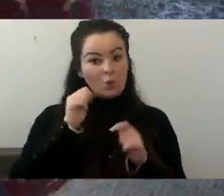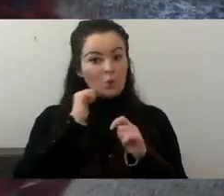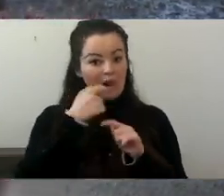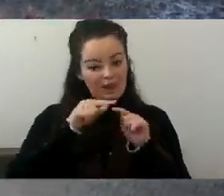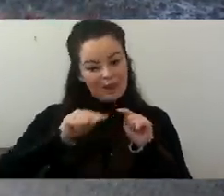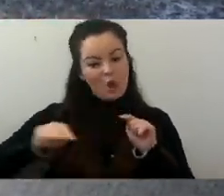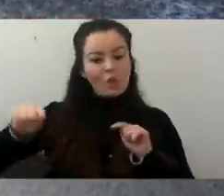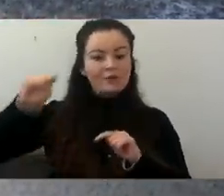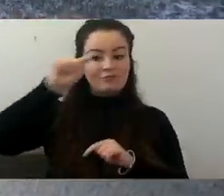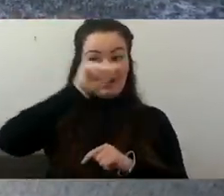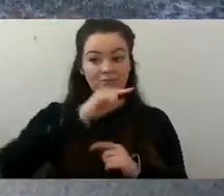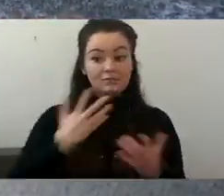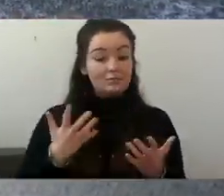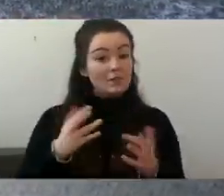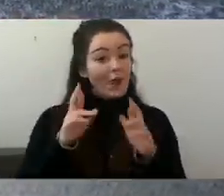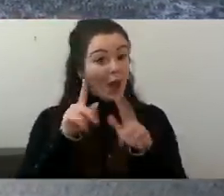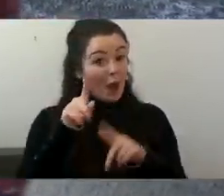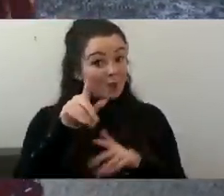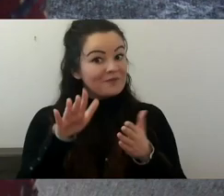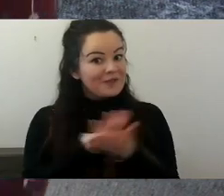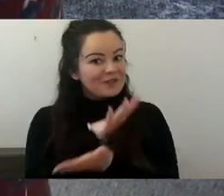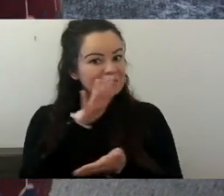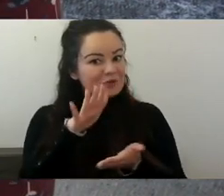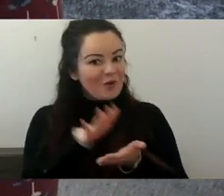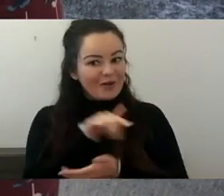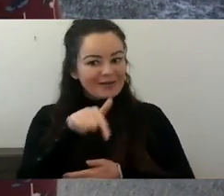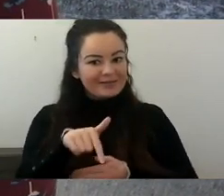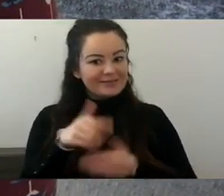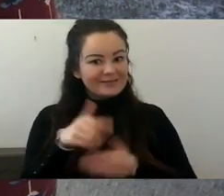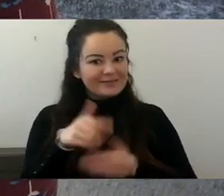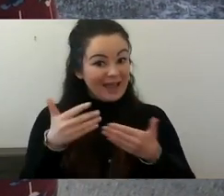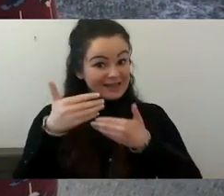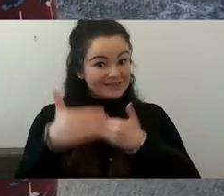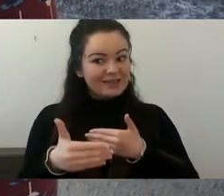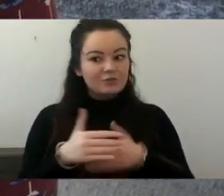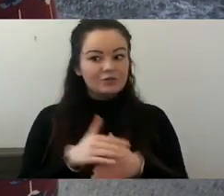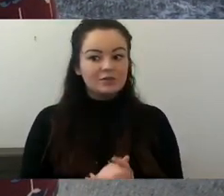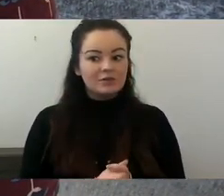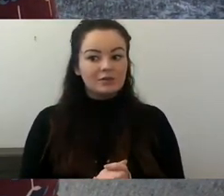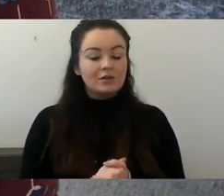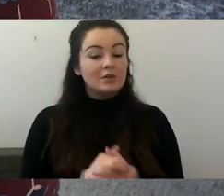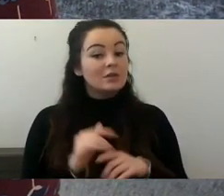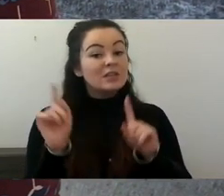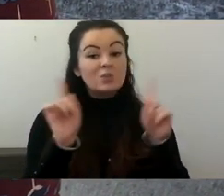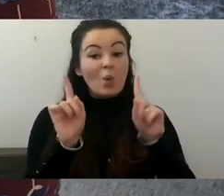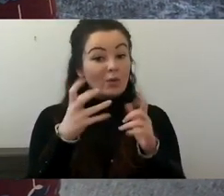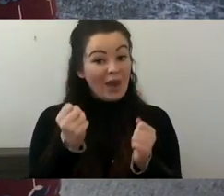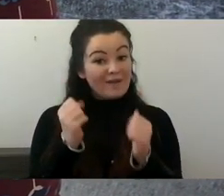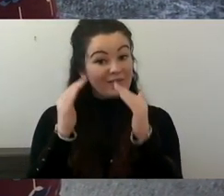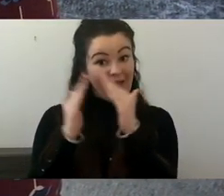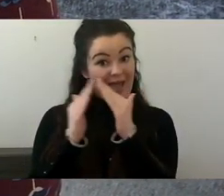There we go, and you go all the way around. And yeah, I hope that you've enjoyed today's